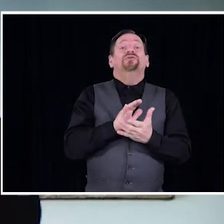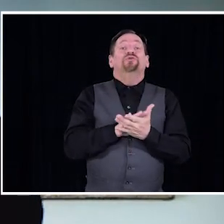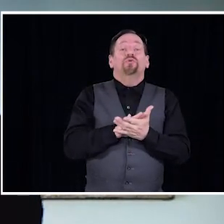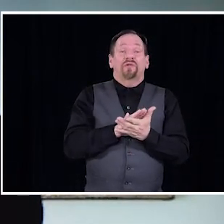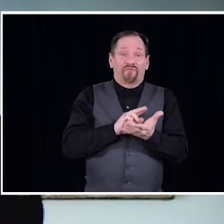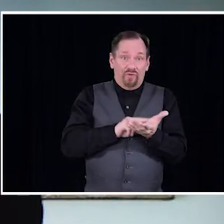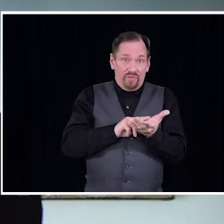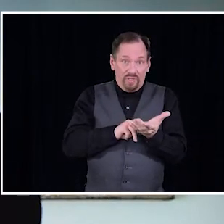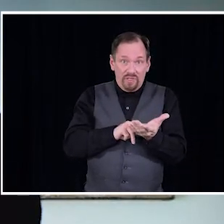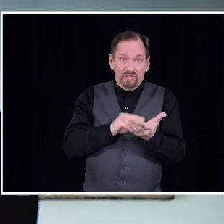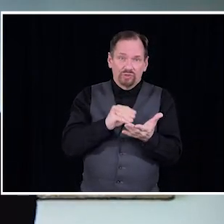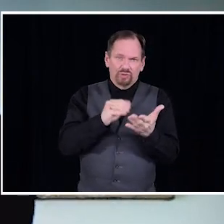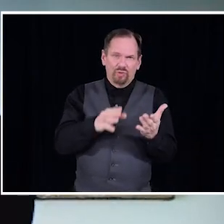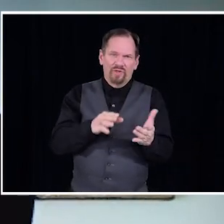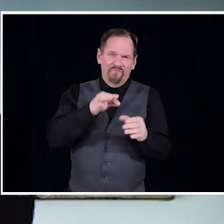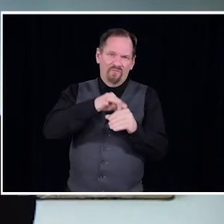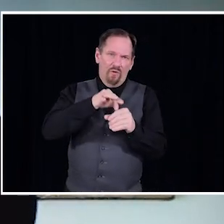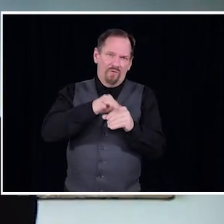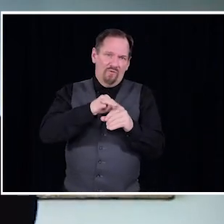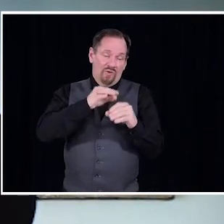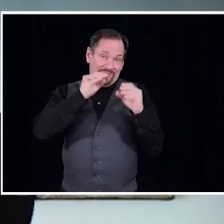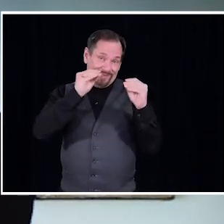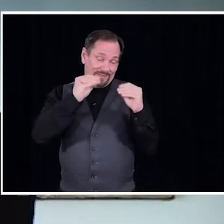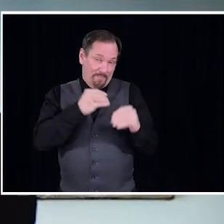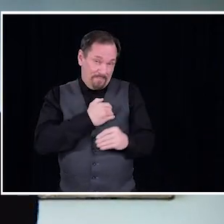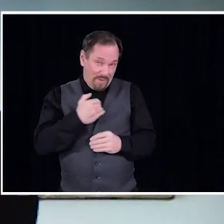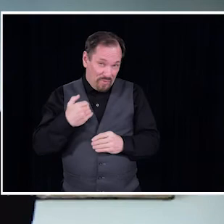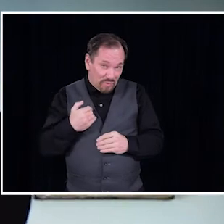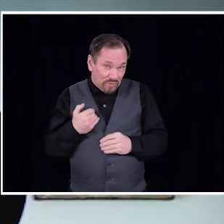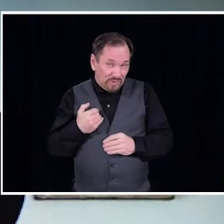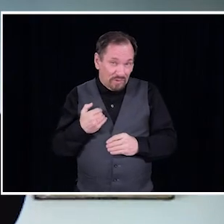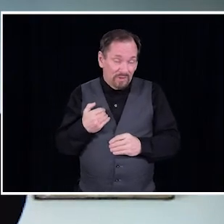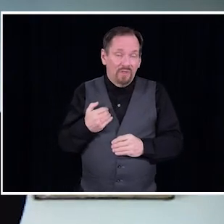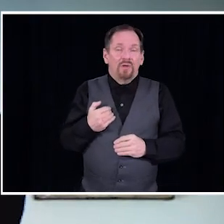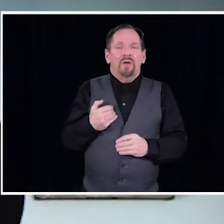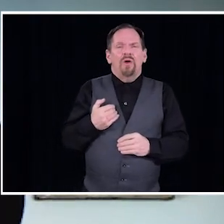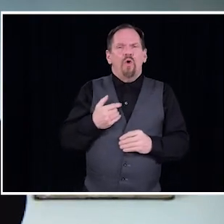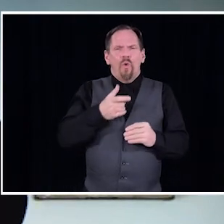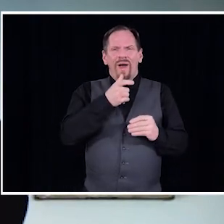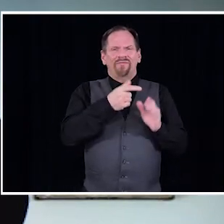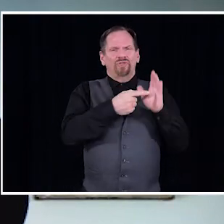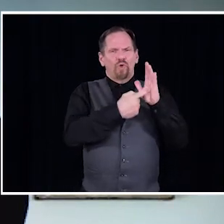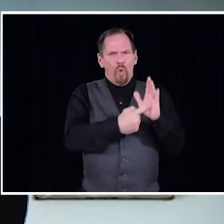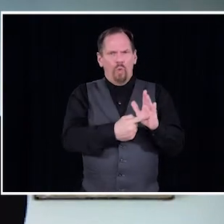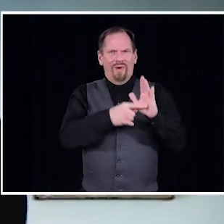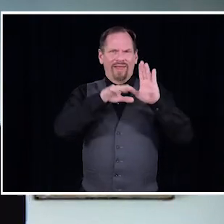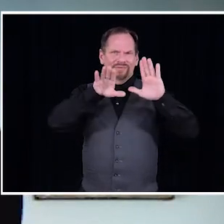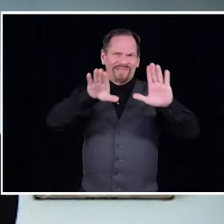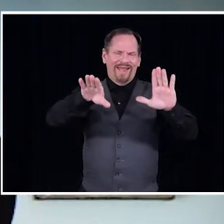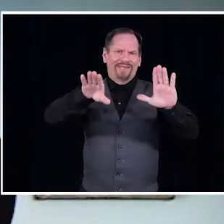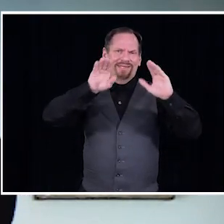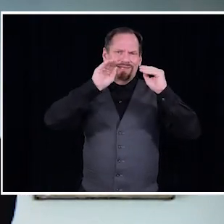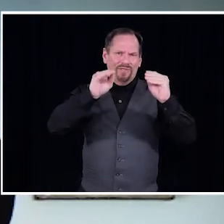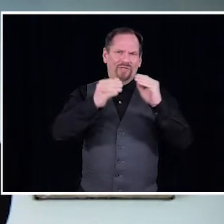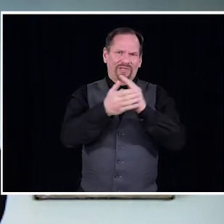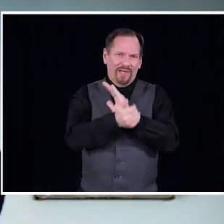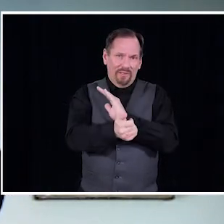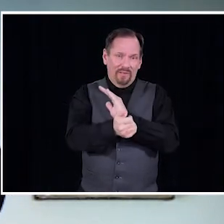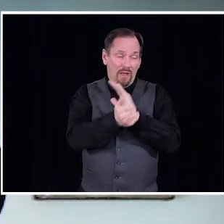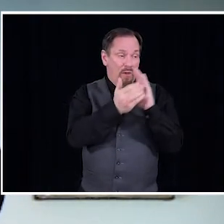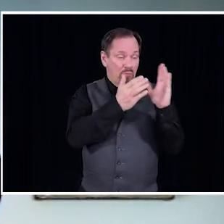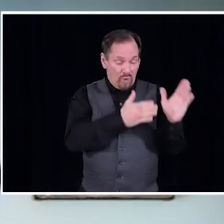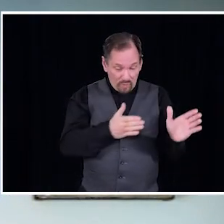Nursing, students vote for faculty members who have consistently demonstrated outstanding teaching skills. These